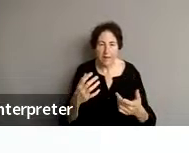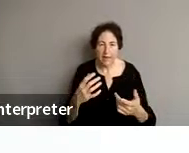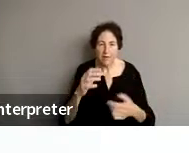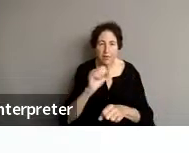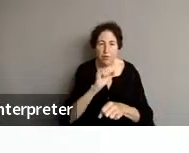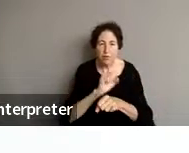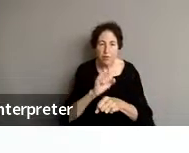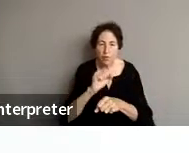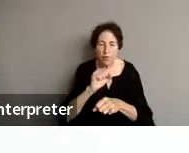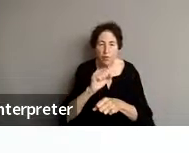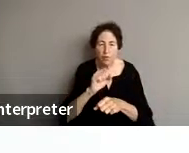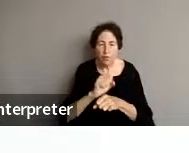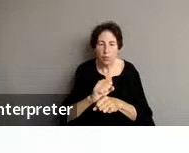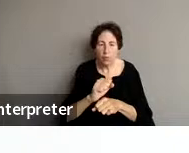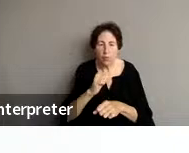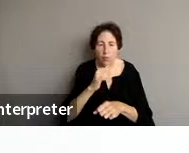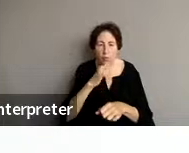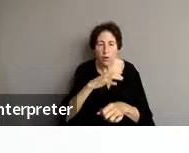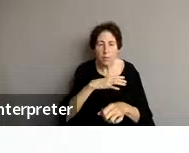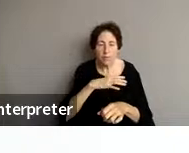compensation.